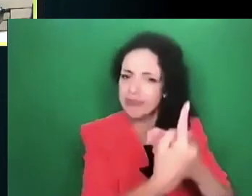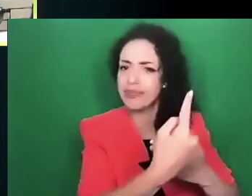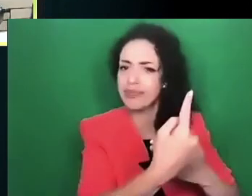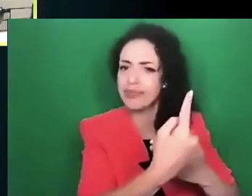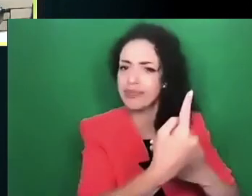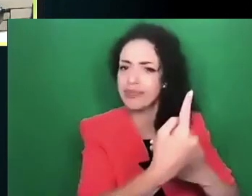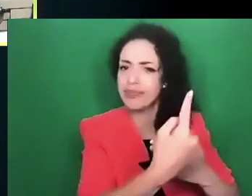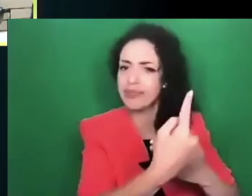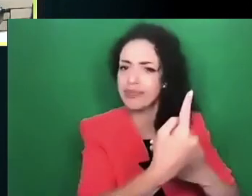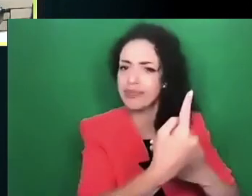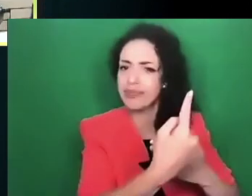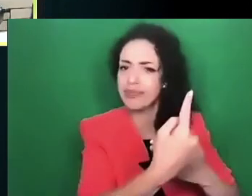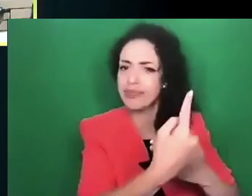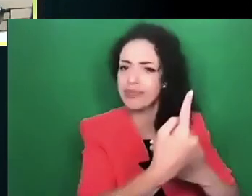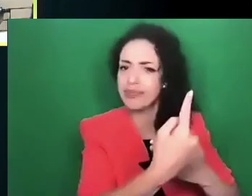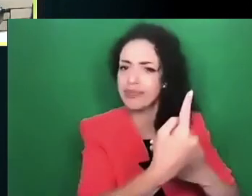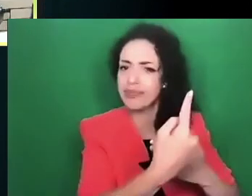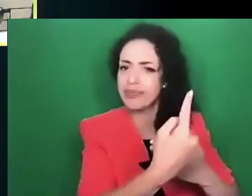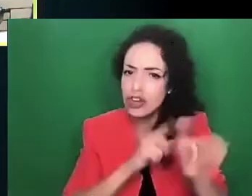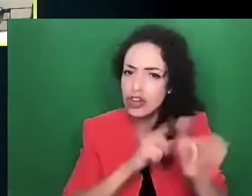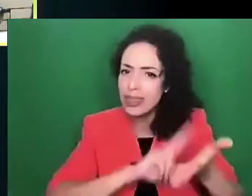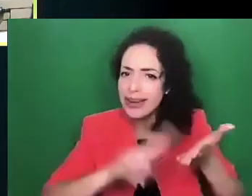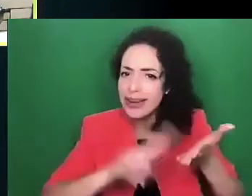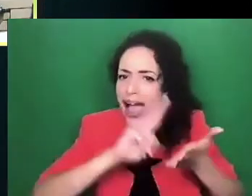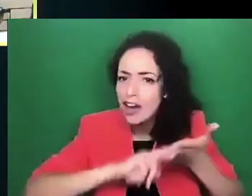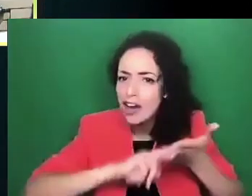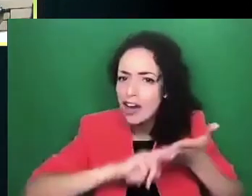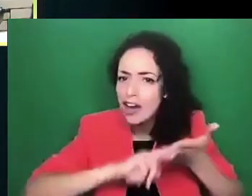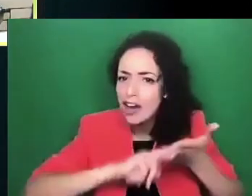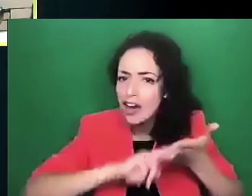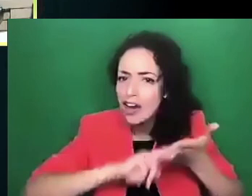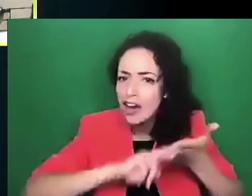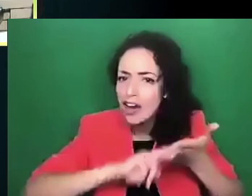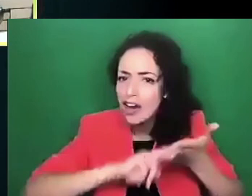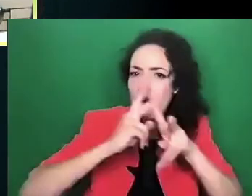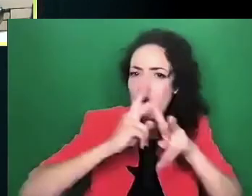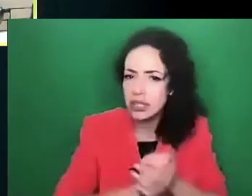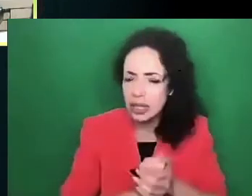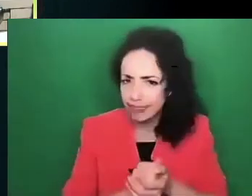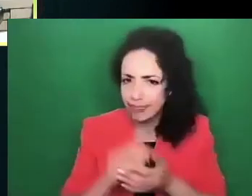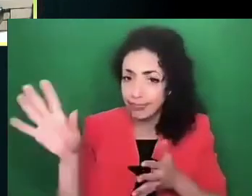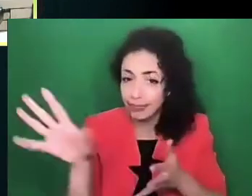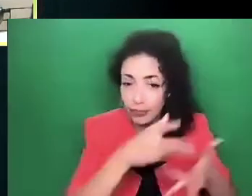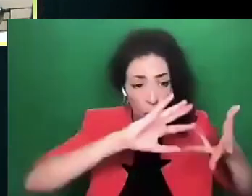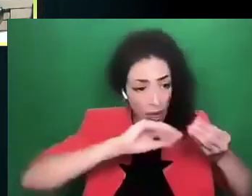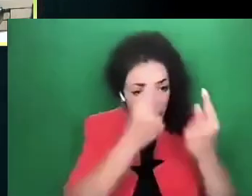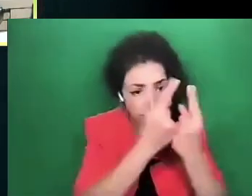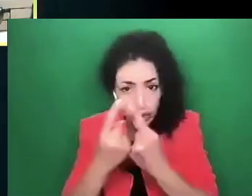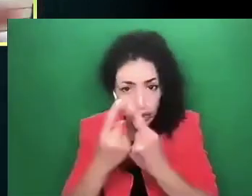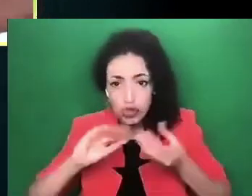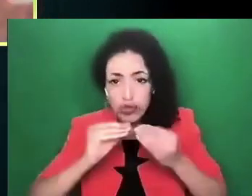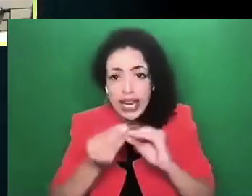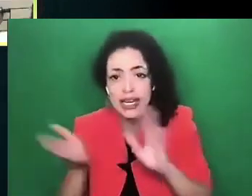because what we have now, you know, all the products that were created by the rural community that kept them alive and that was part